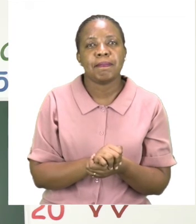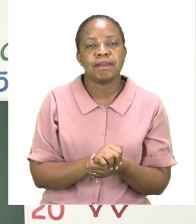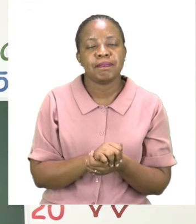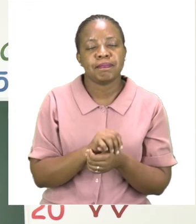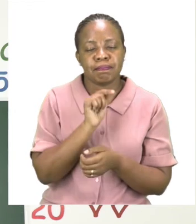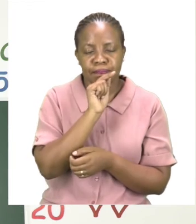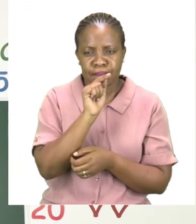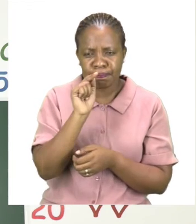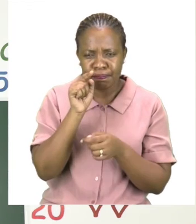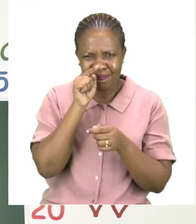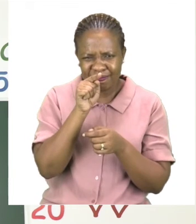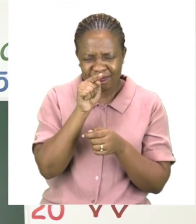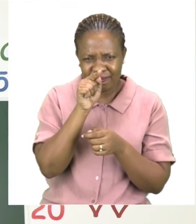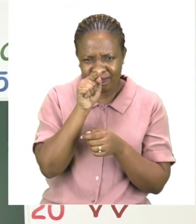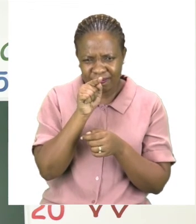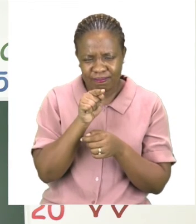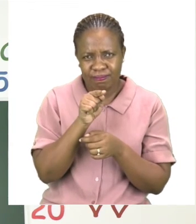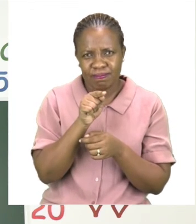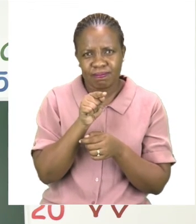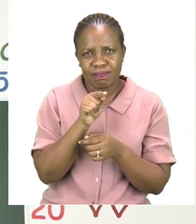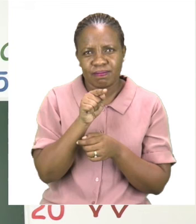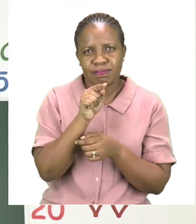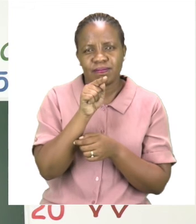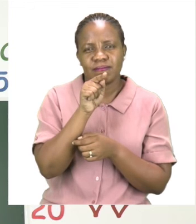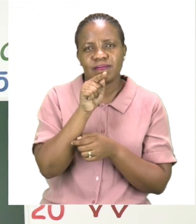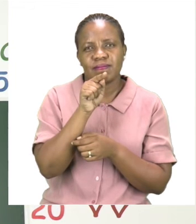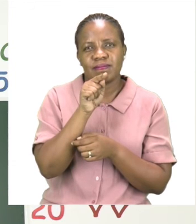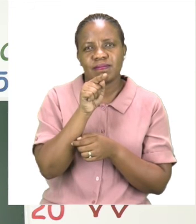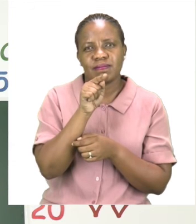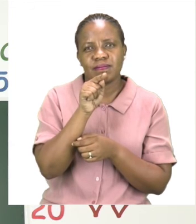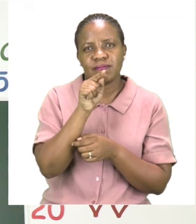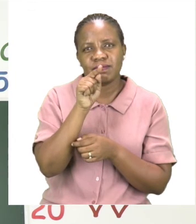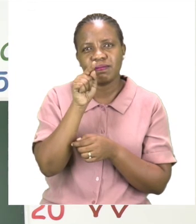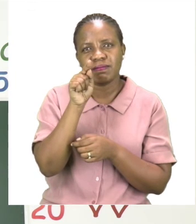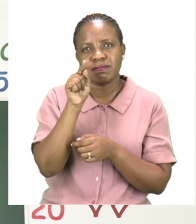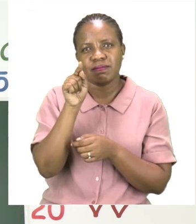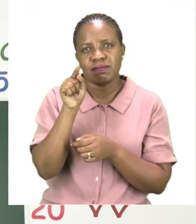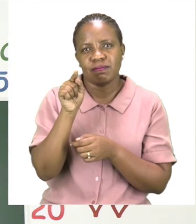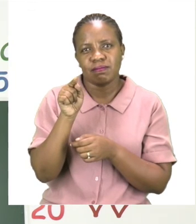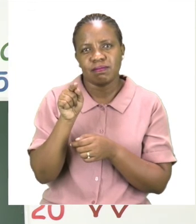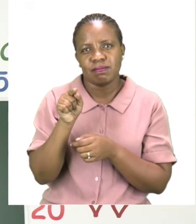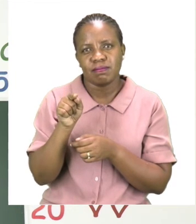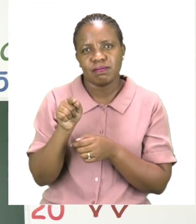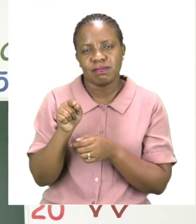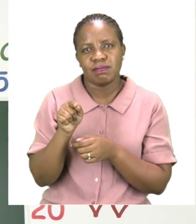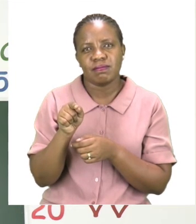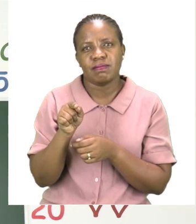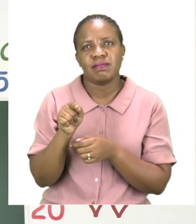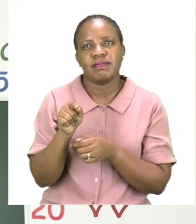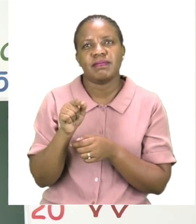line going down, up, and